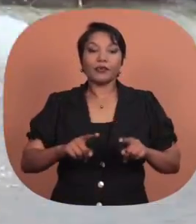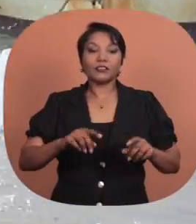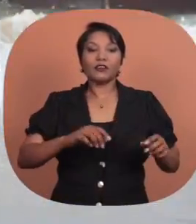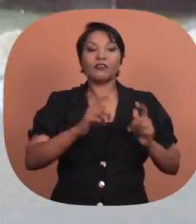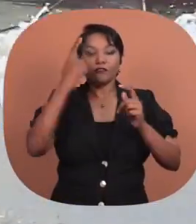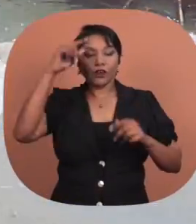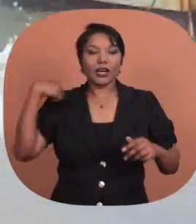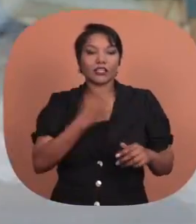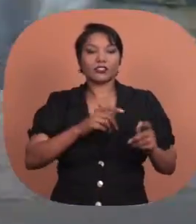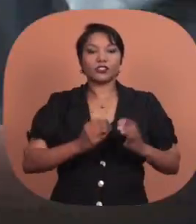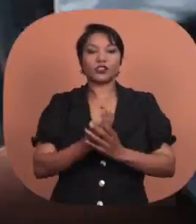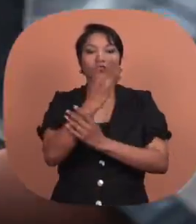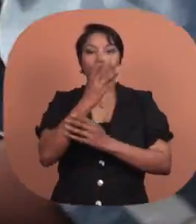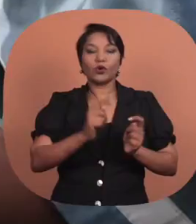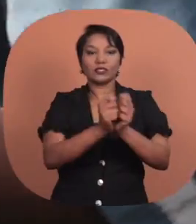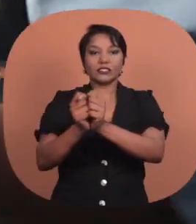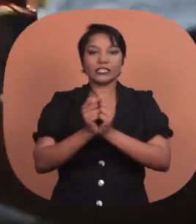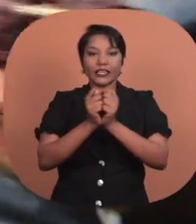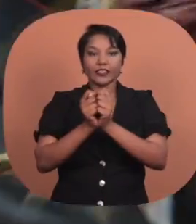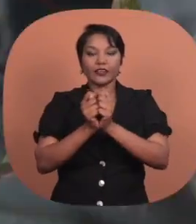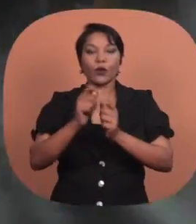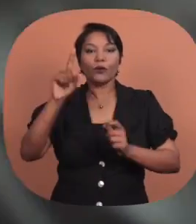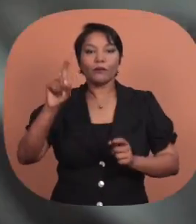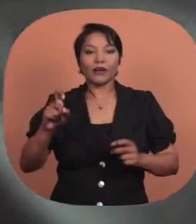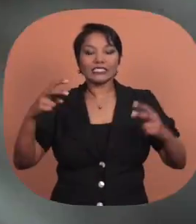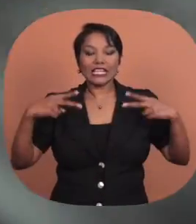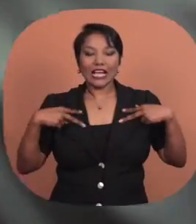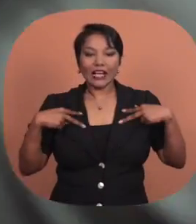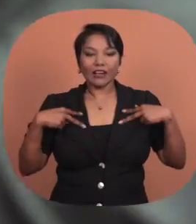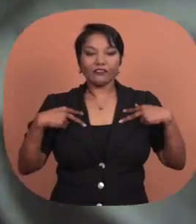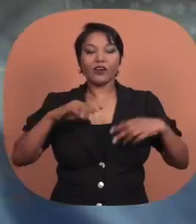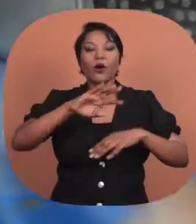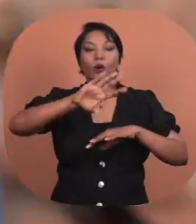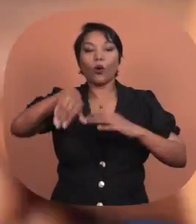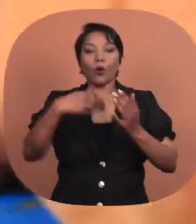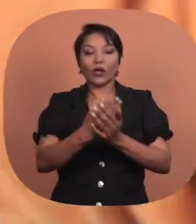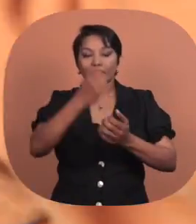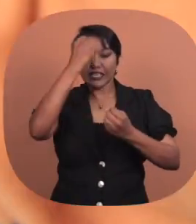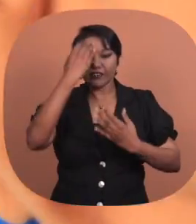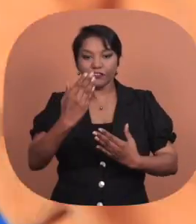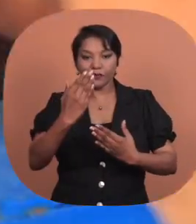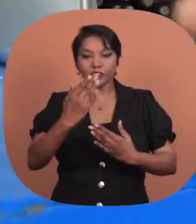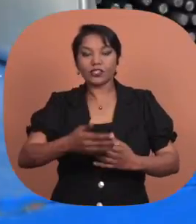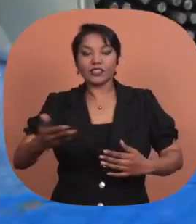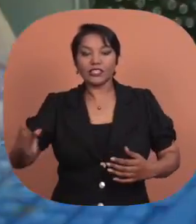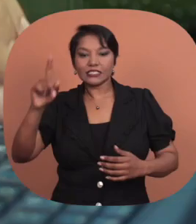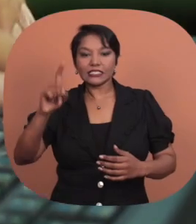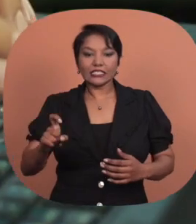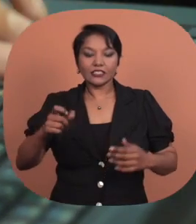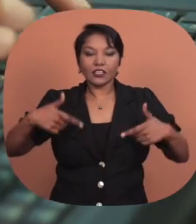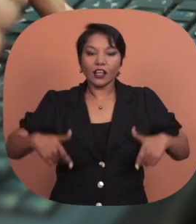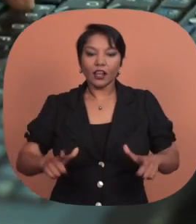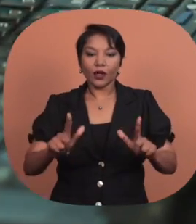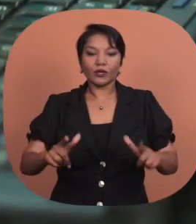across all sectors. The reconciliation of this vision calls for the merging of resources that allows us to tap into that driving force